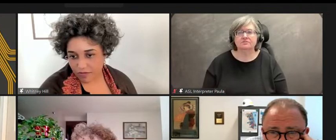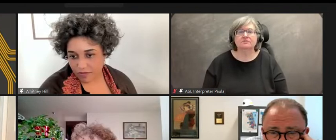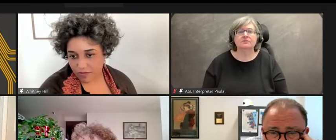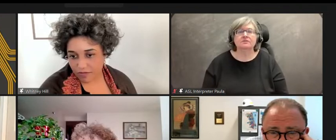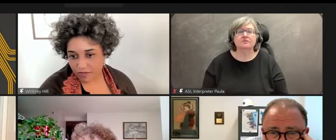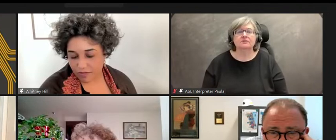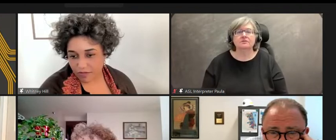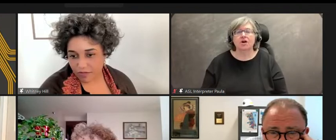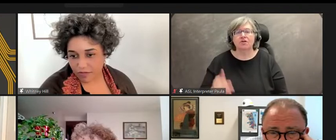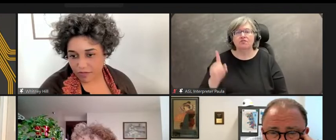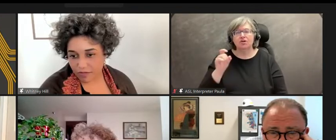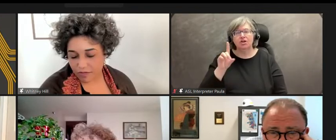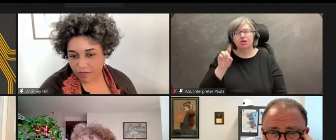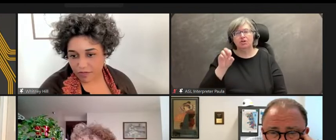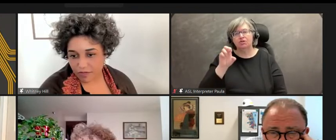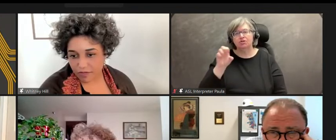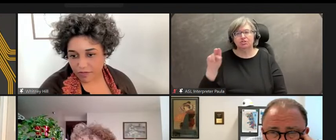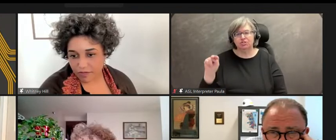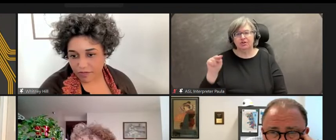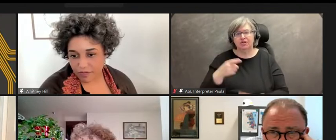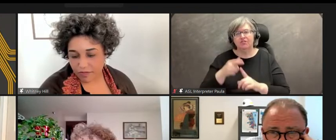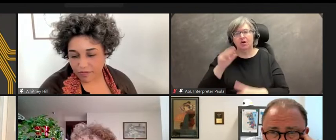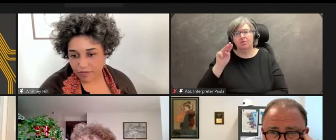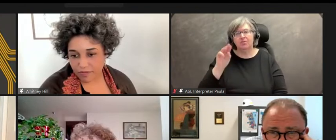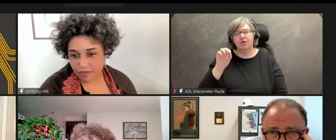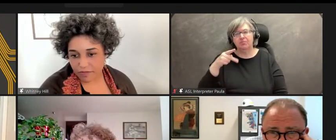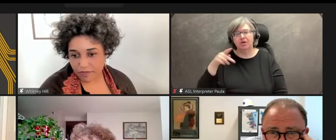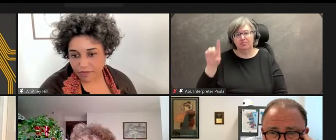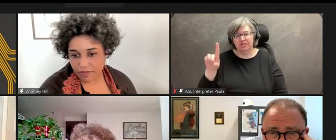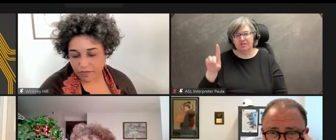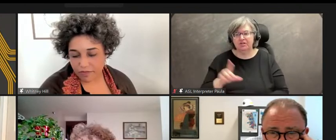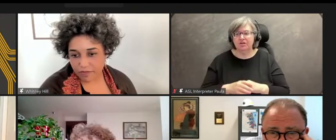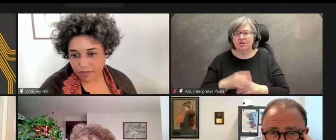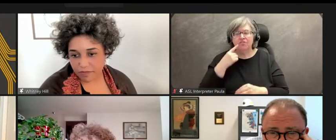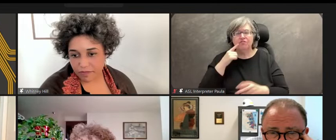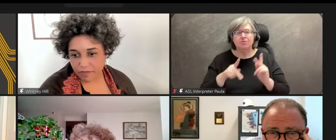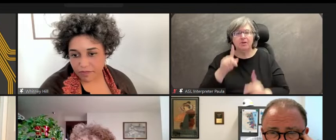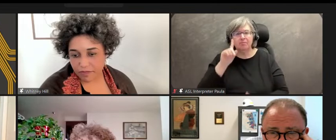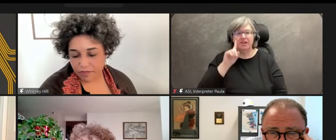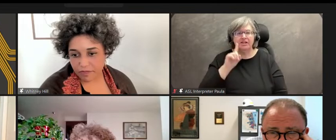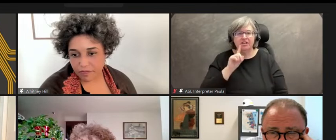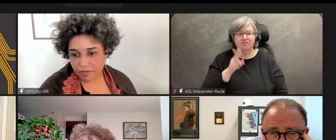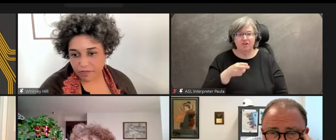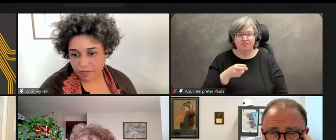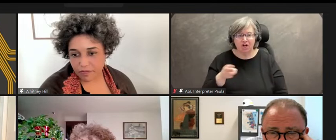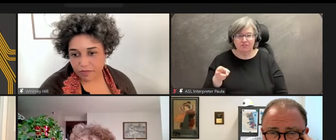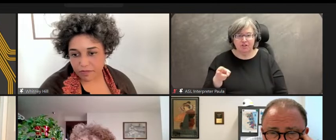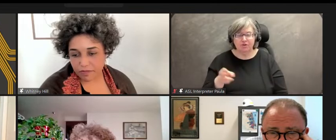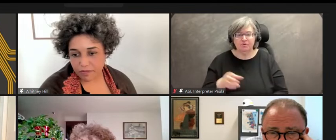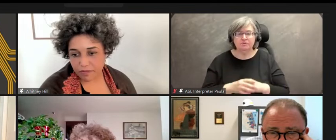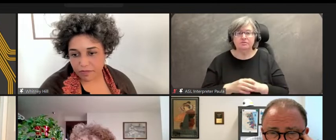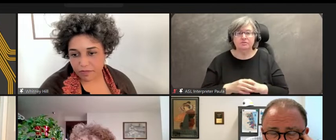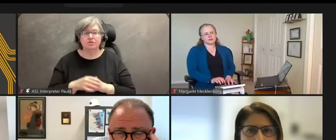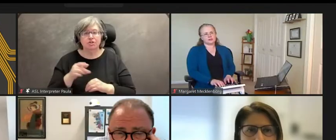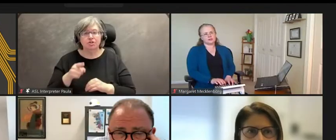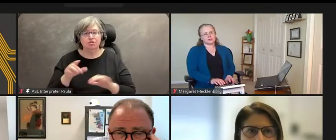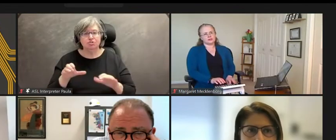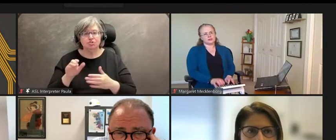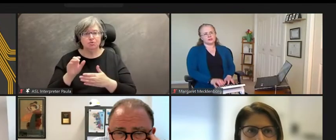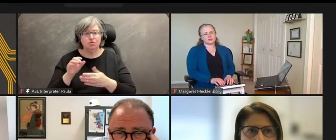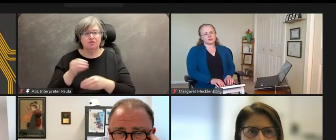I have a question about that. This is Doreen from MOPD. For people who are deaf or hard of hearing, do you do a